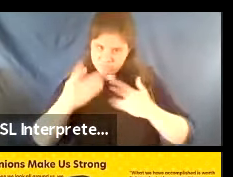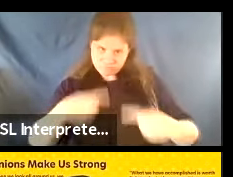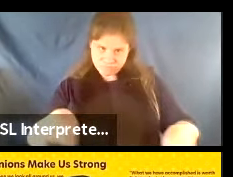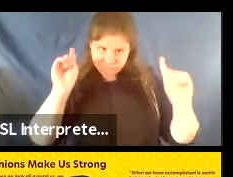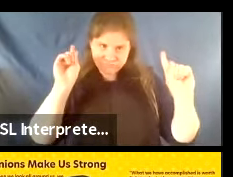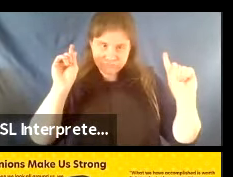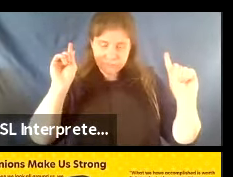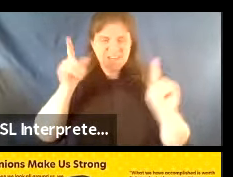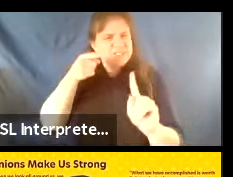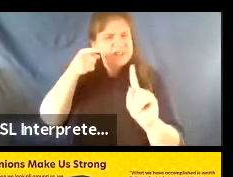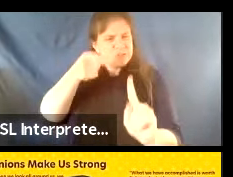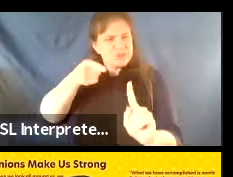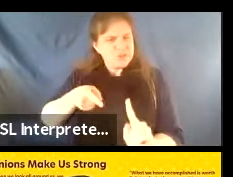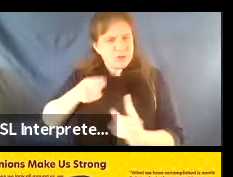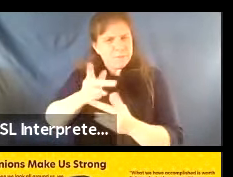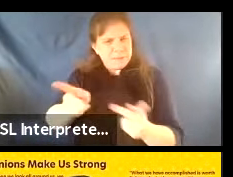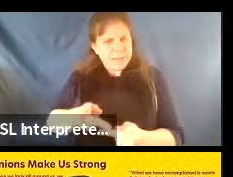parts of our state, where,